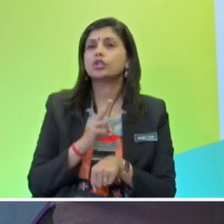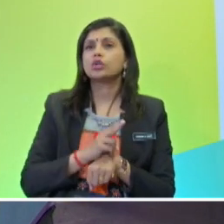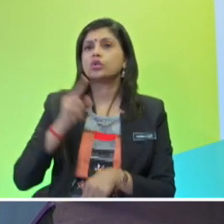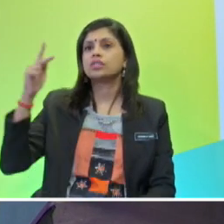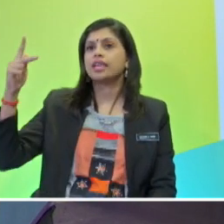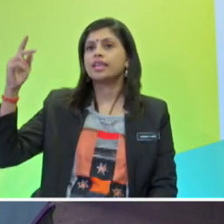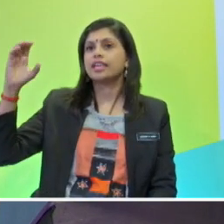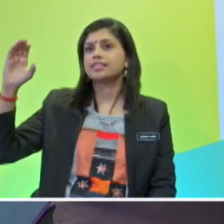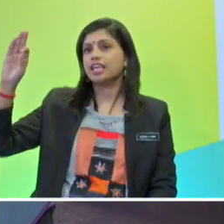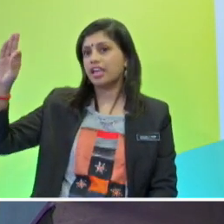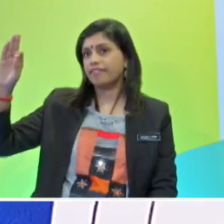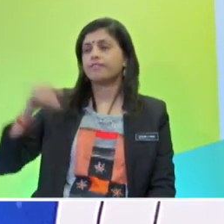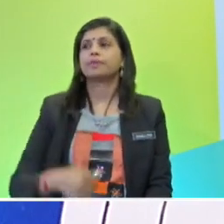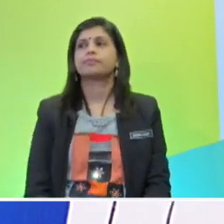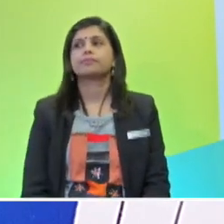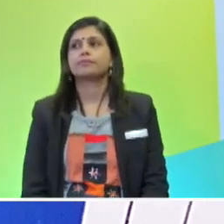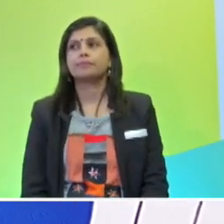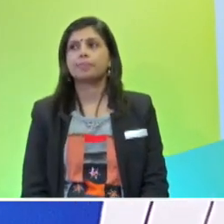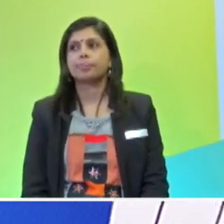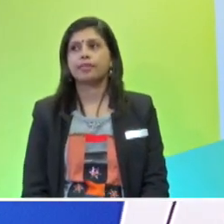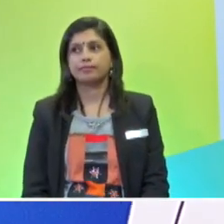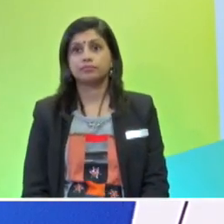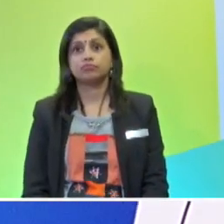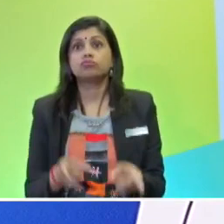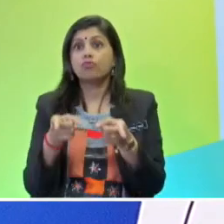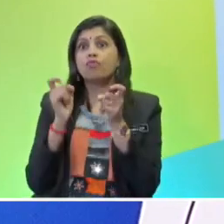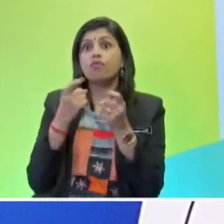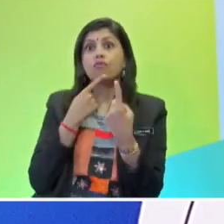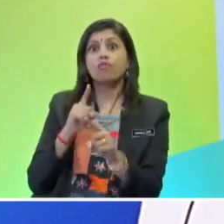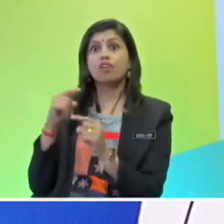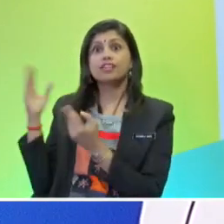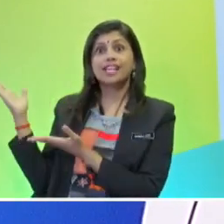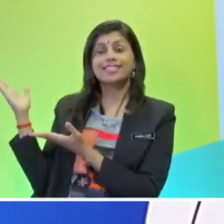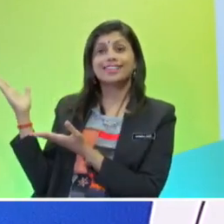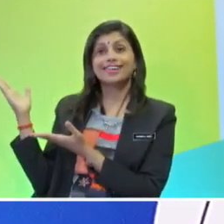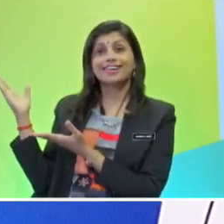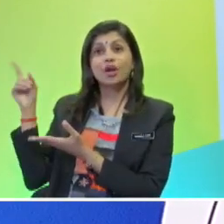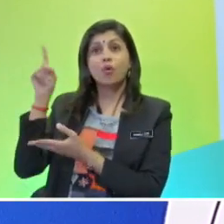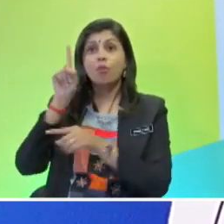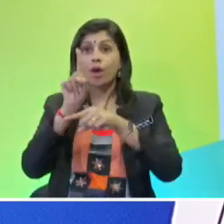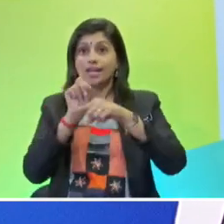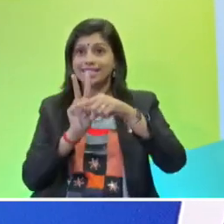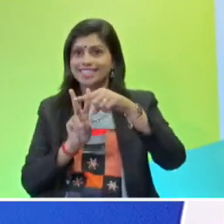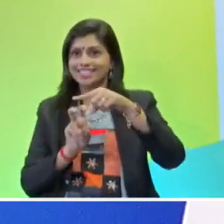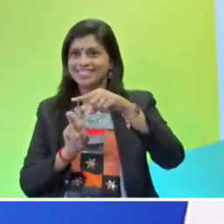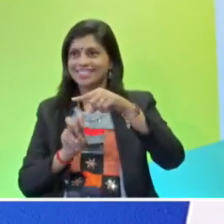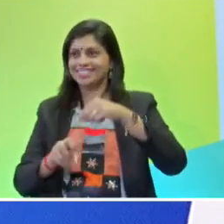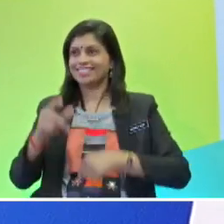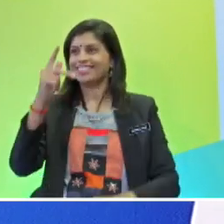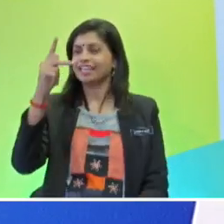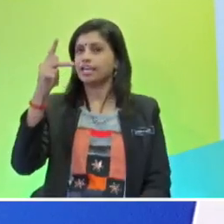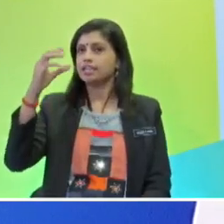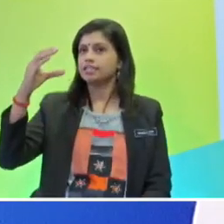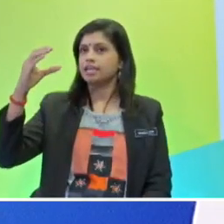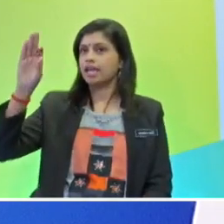5 divided by 16 using the KCF method. So Wow. we get 1 over 20. Simply superb. Keep, change, flip. Flip,